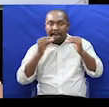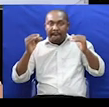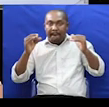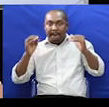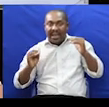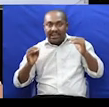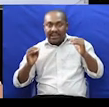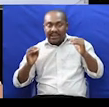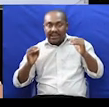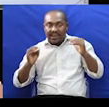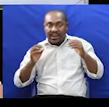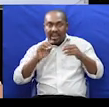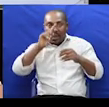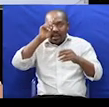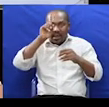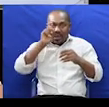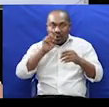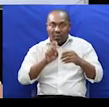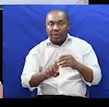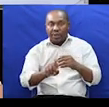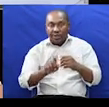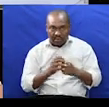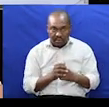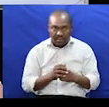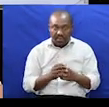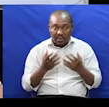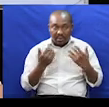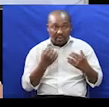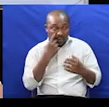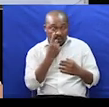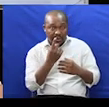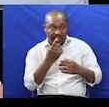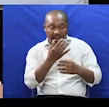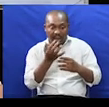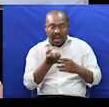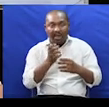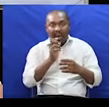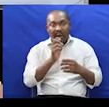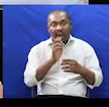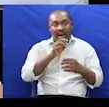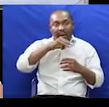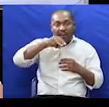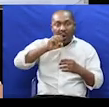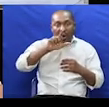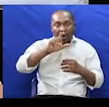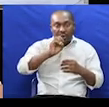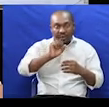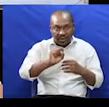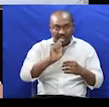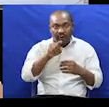the coefficient number on the reactant side is the number of moles for A and number of moles for B.